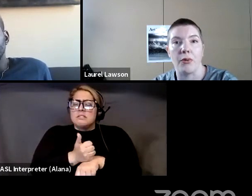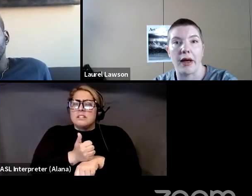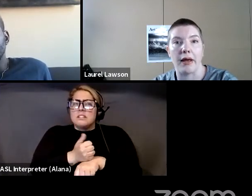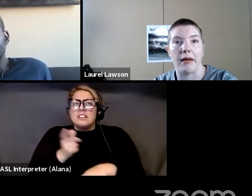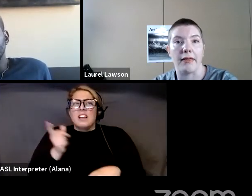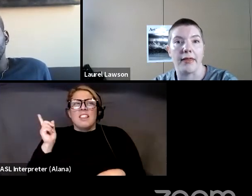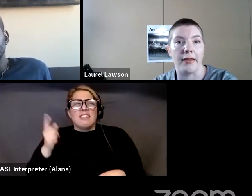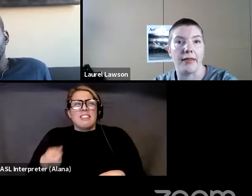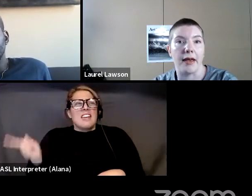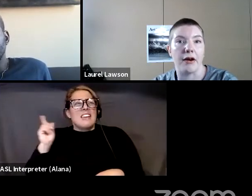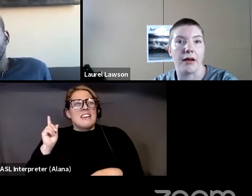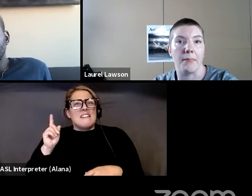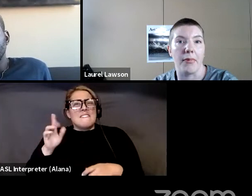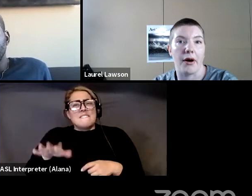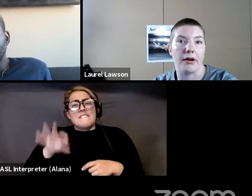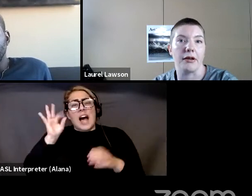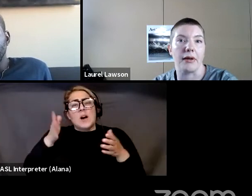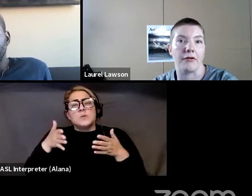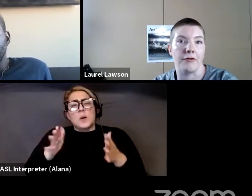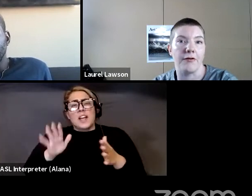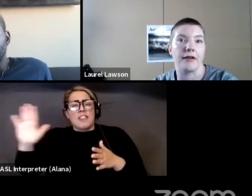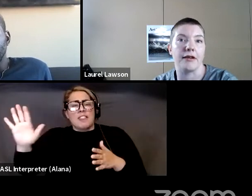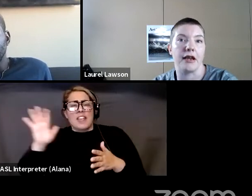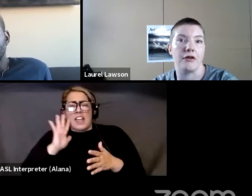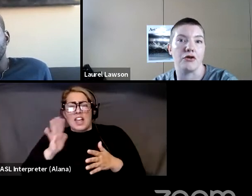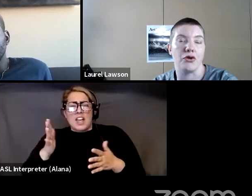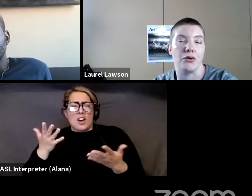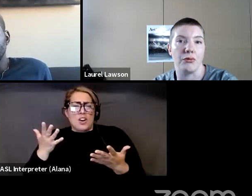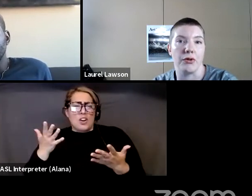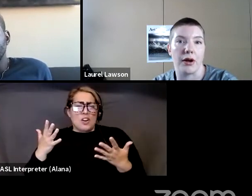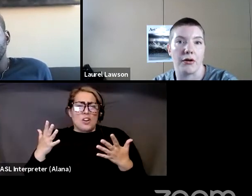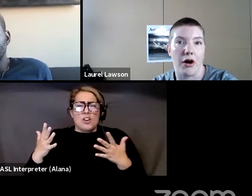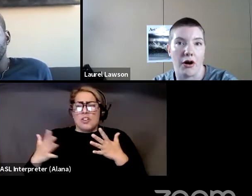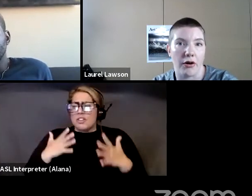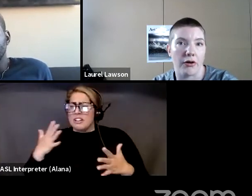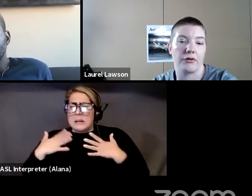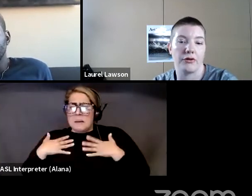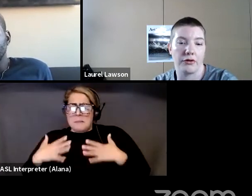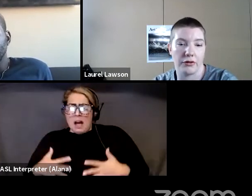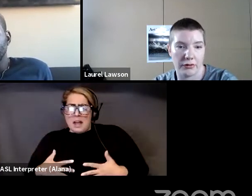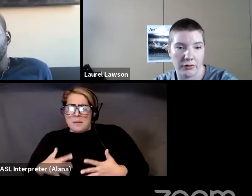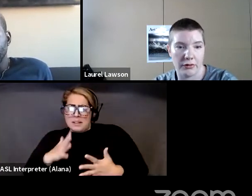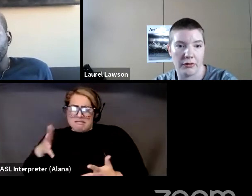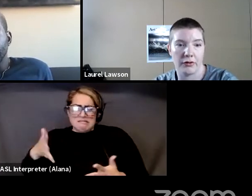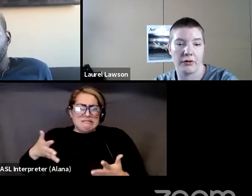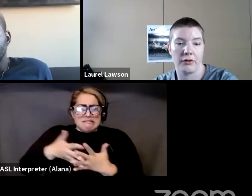found the way that their embodiment fit into their art.